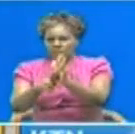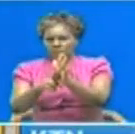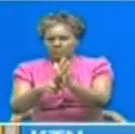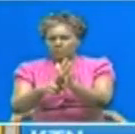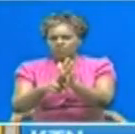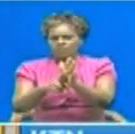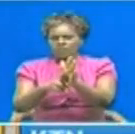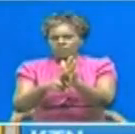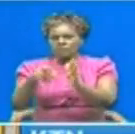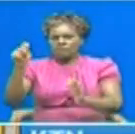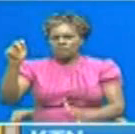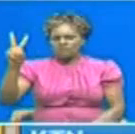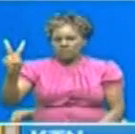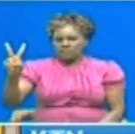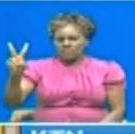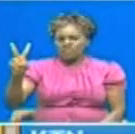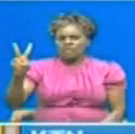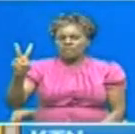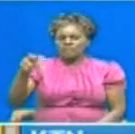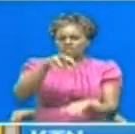TV vendors. So